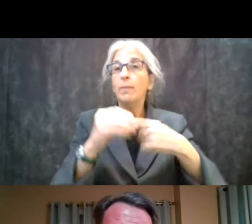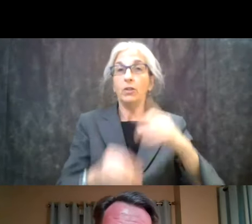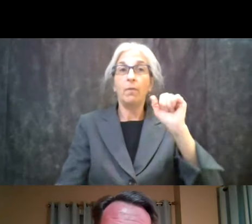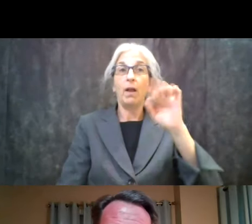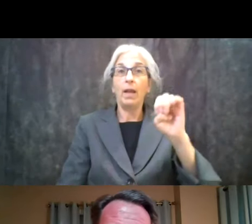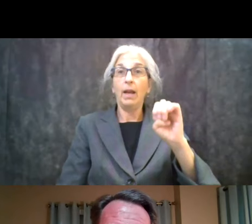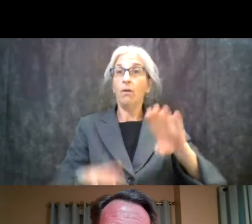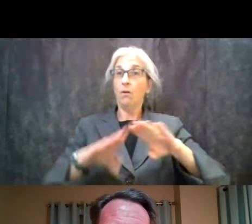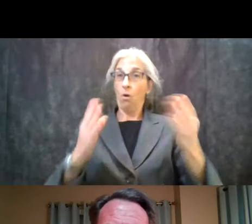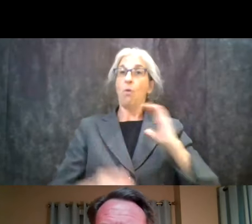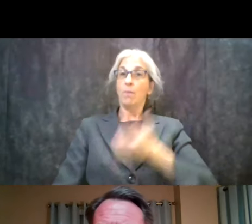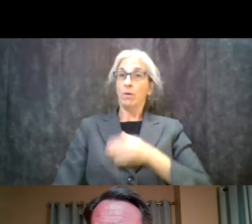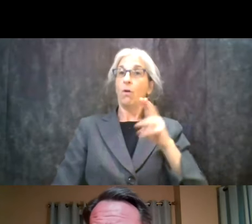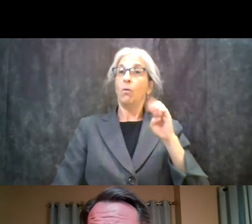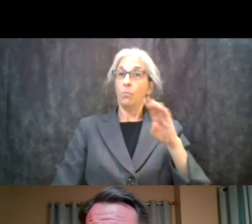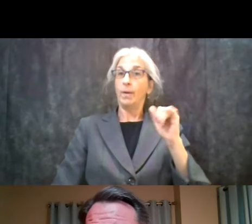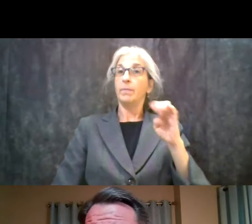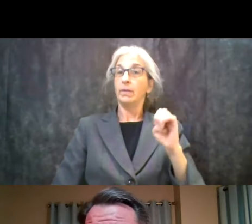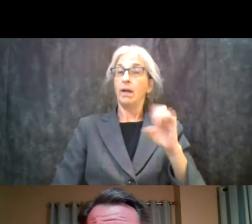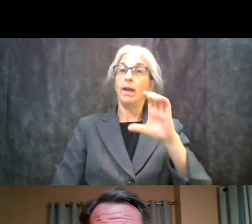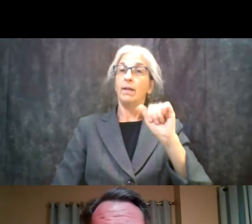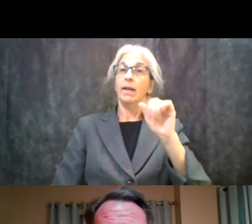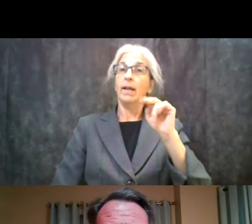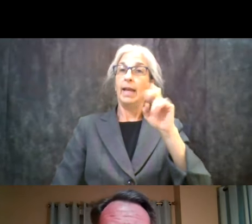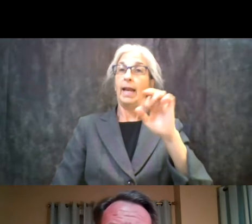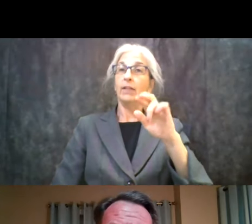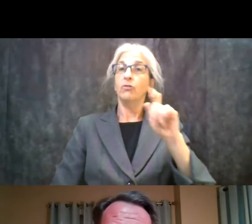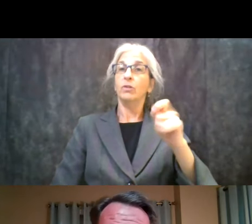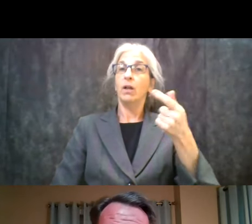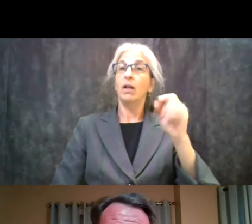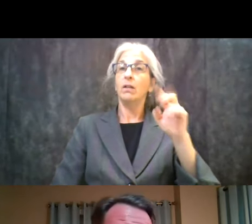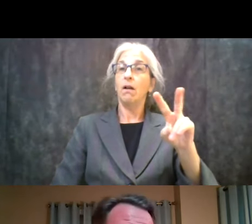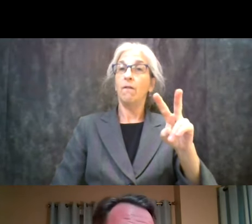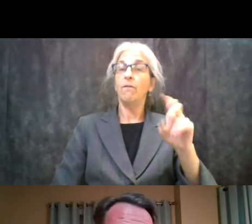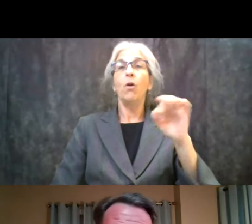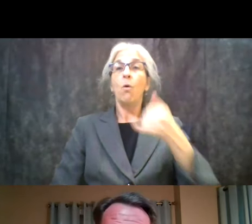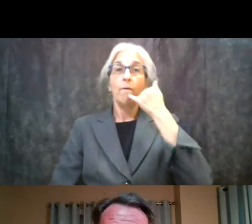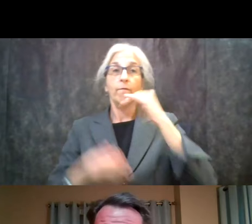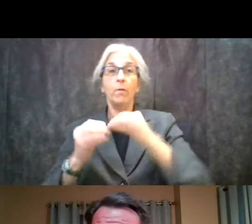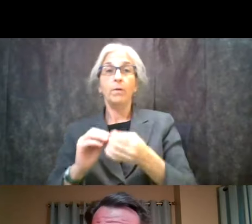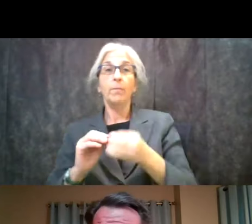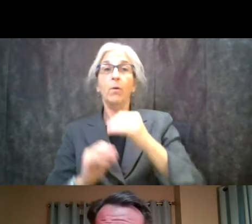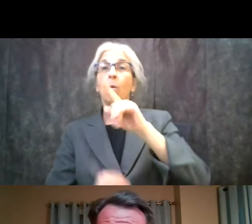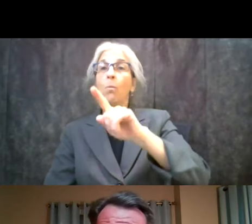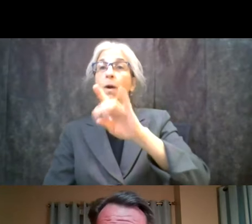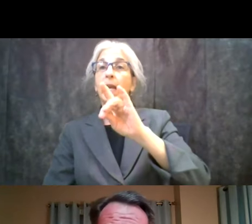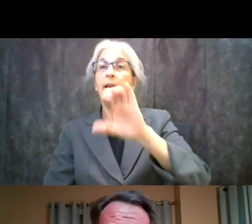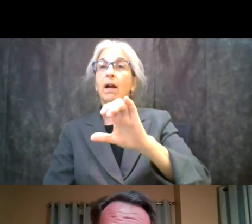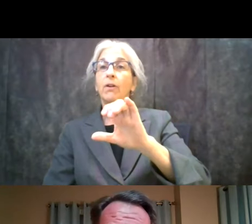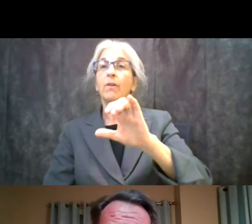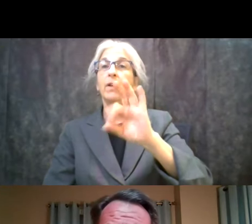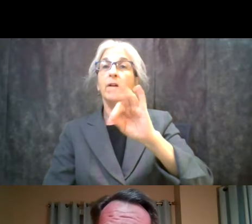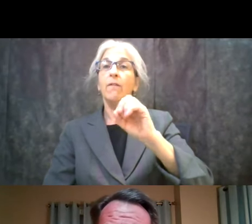our website, cancer.gov, or our phone line, 1-800-4-CANCER, and we can